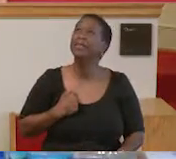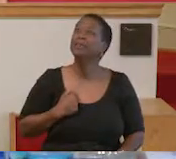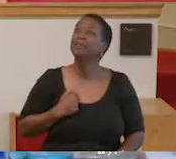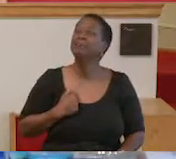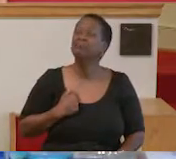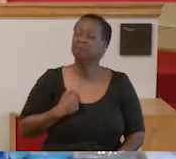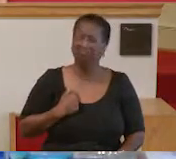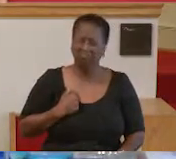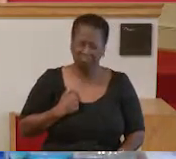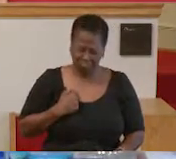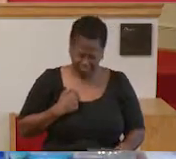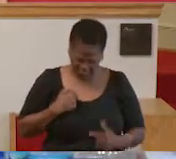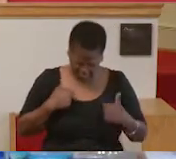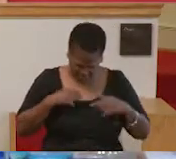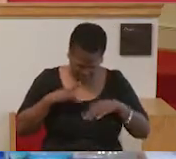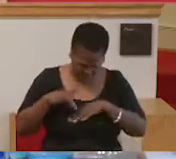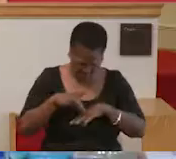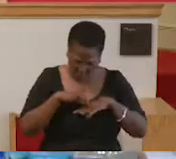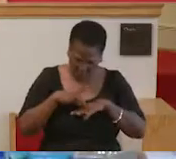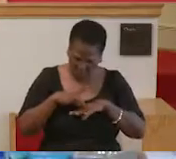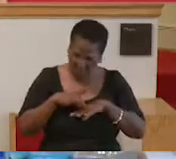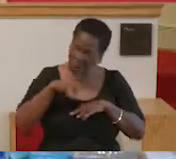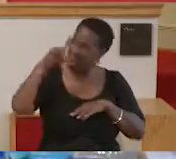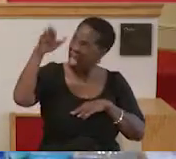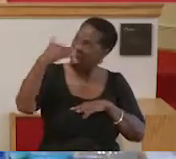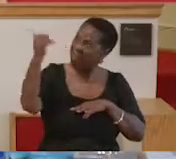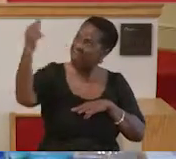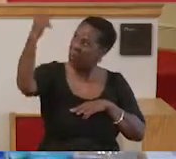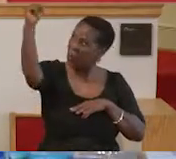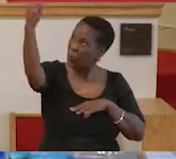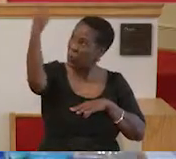in our earthly moorings.